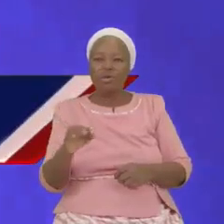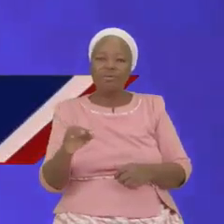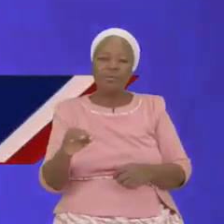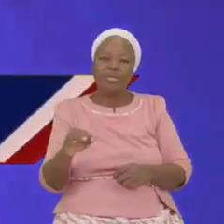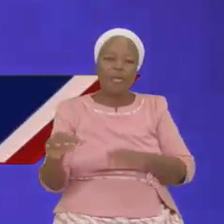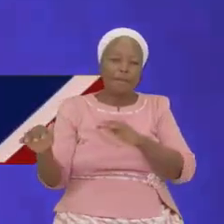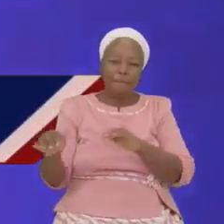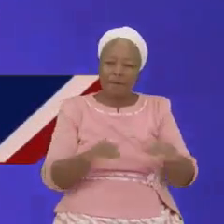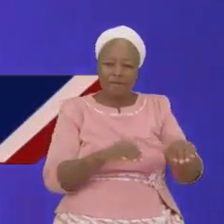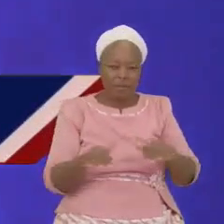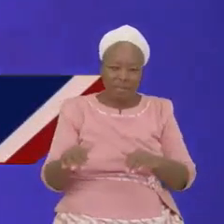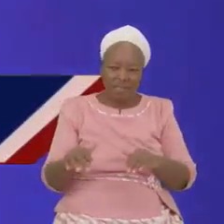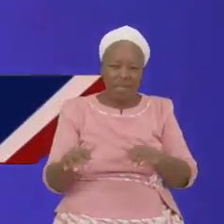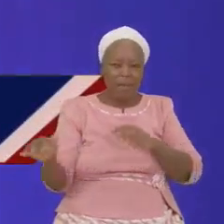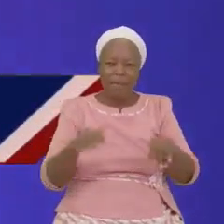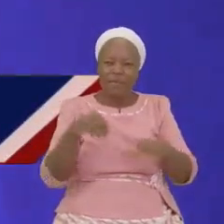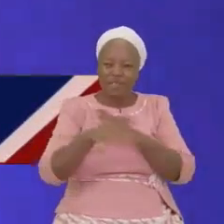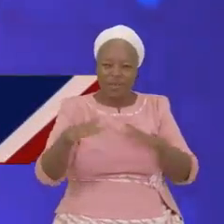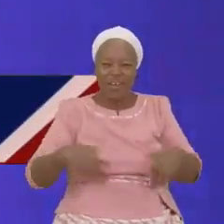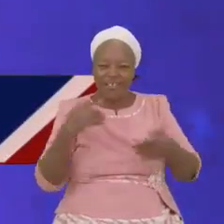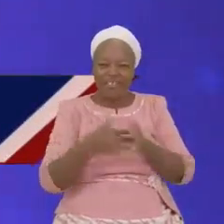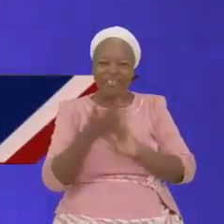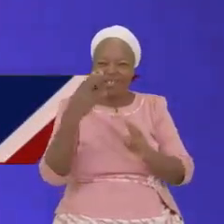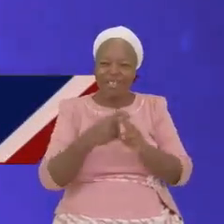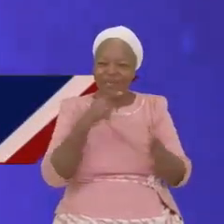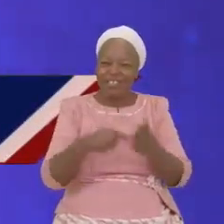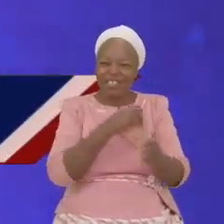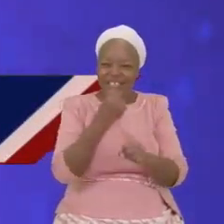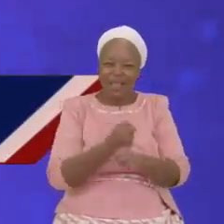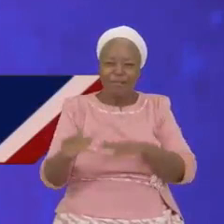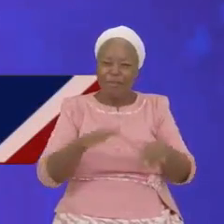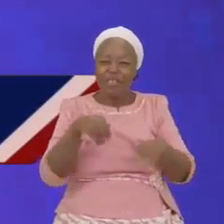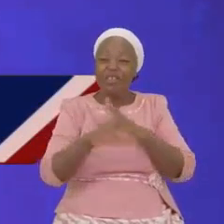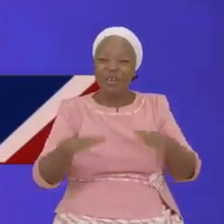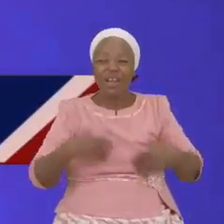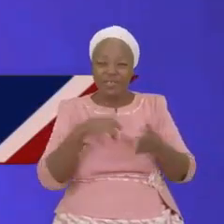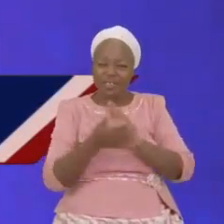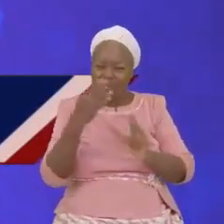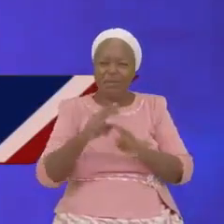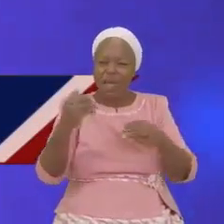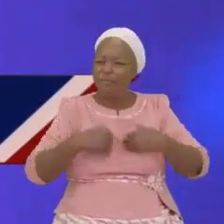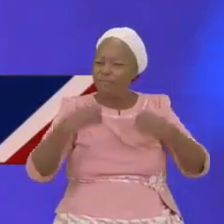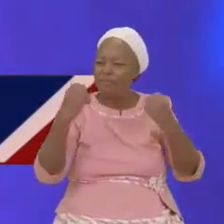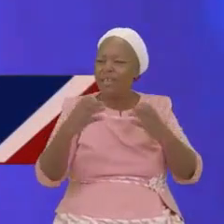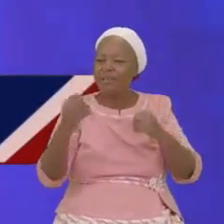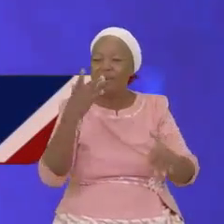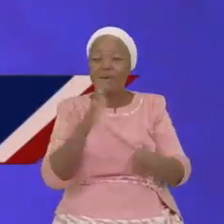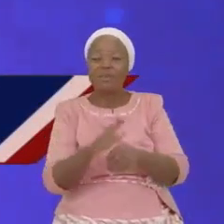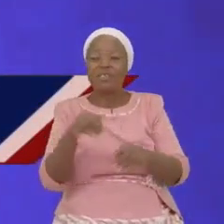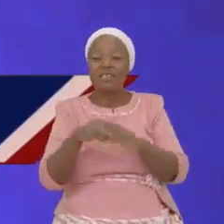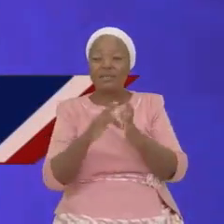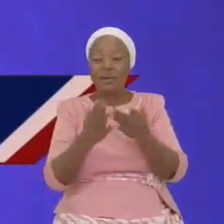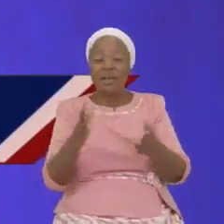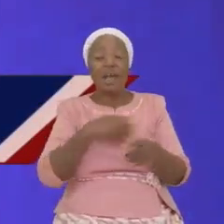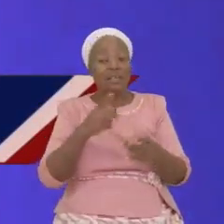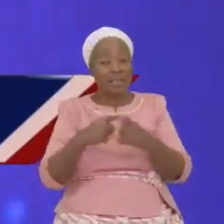Performance in your life. This year, performance in your life. There's so many promises in the Bible, and what